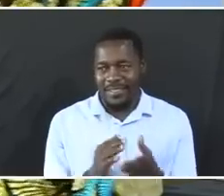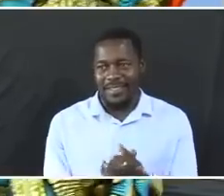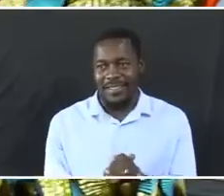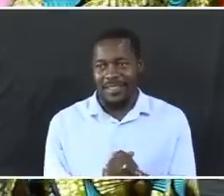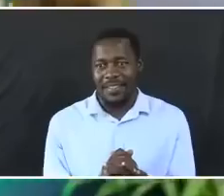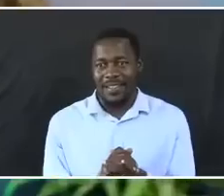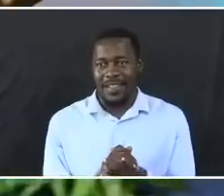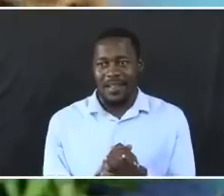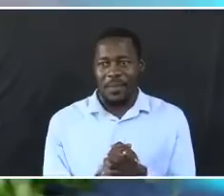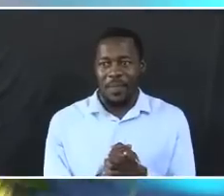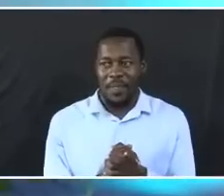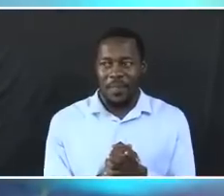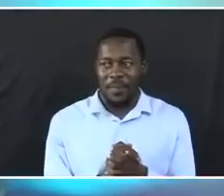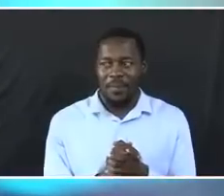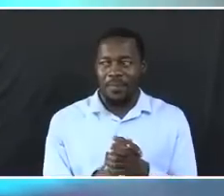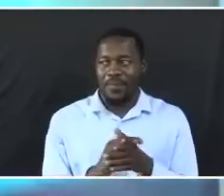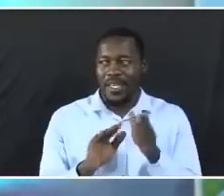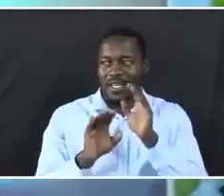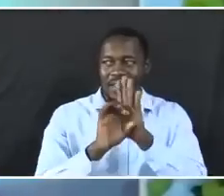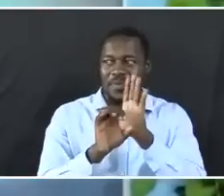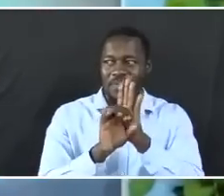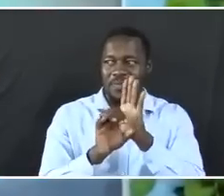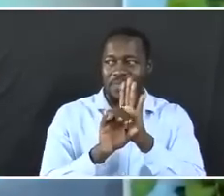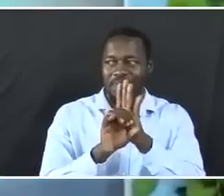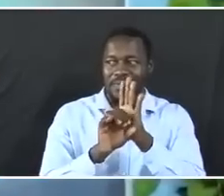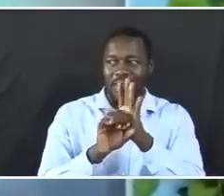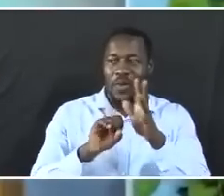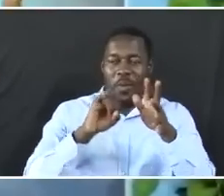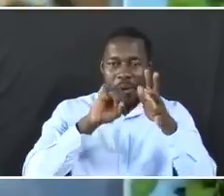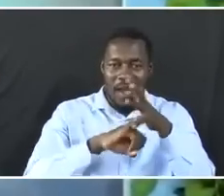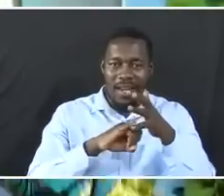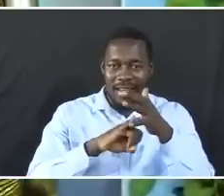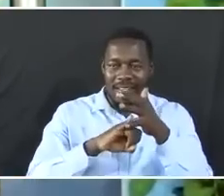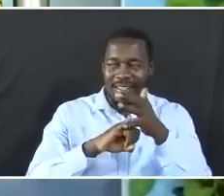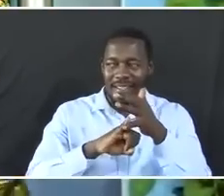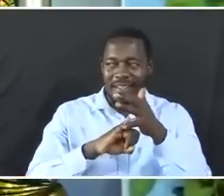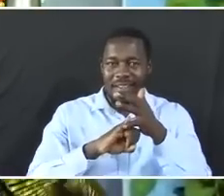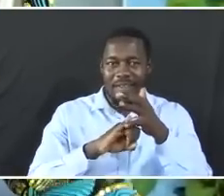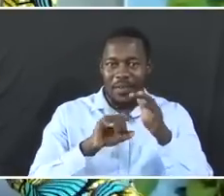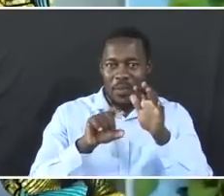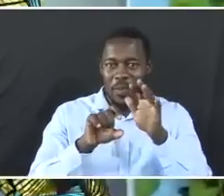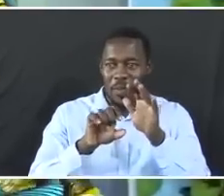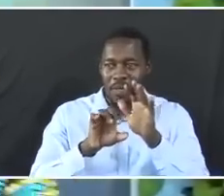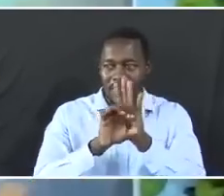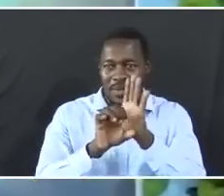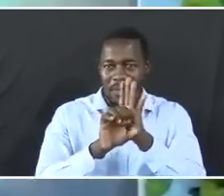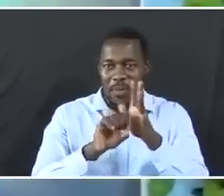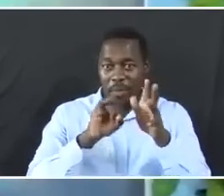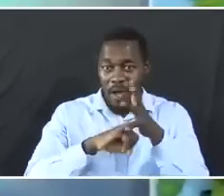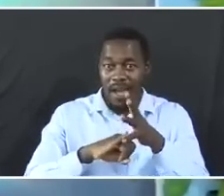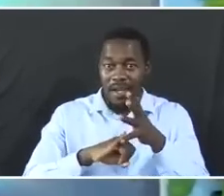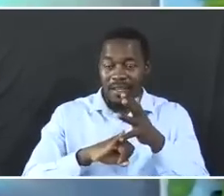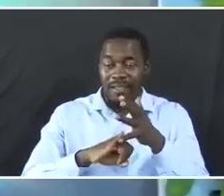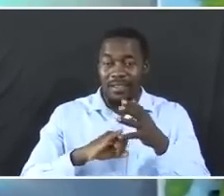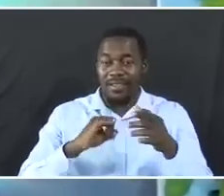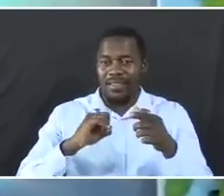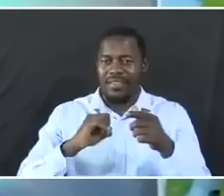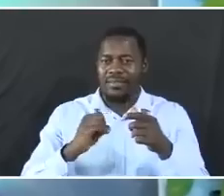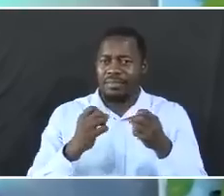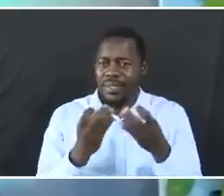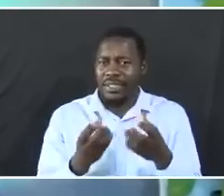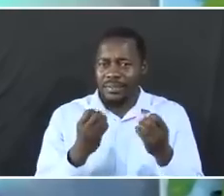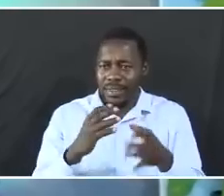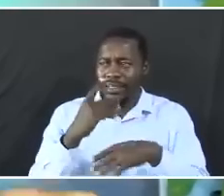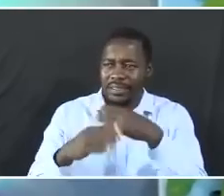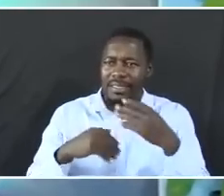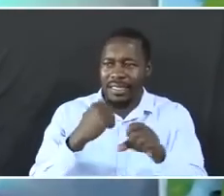you had paid out? How? Me, that thing I've never... Either he was intoxicated